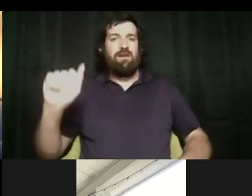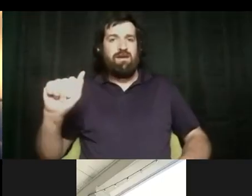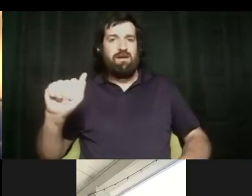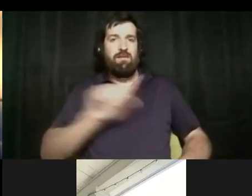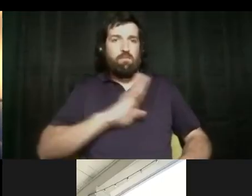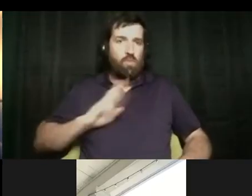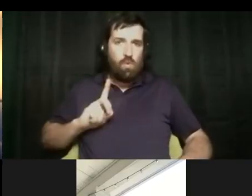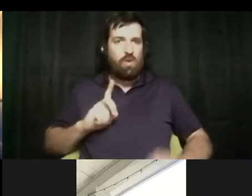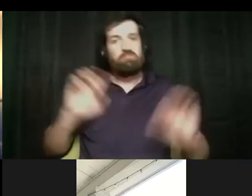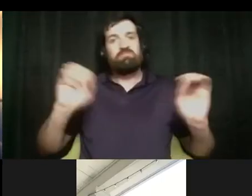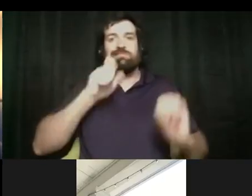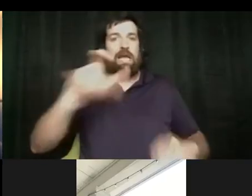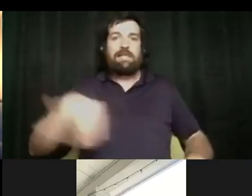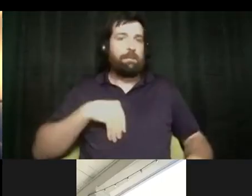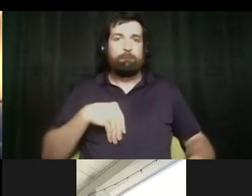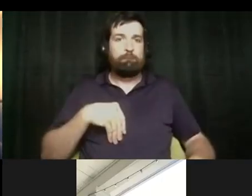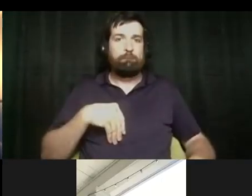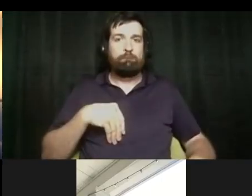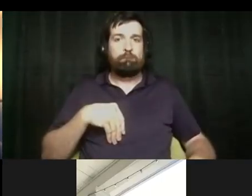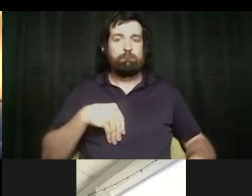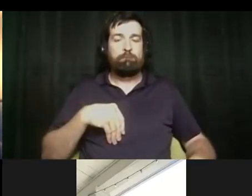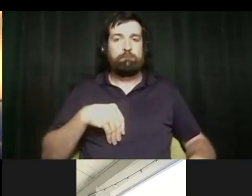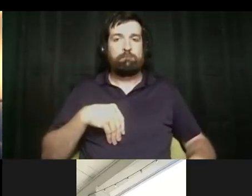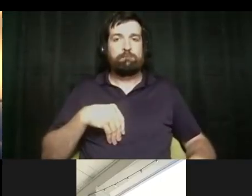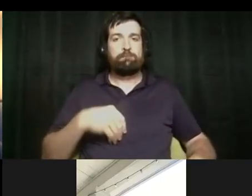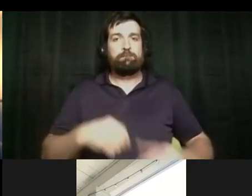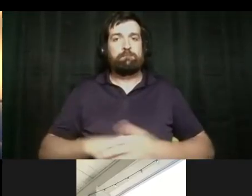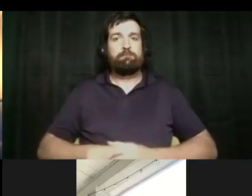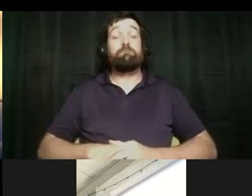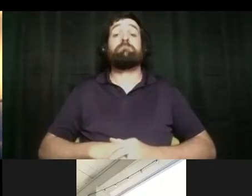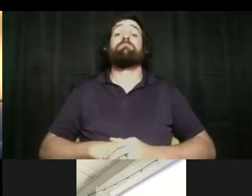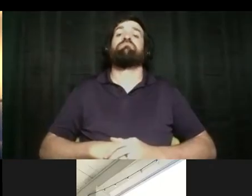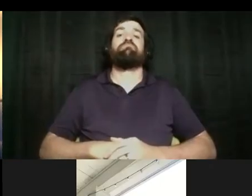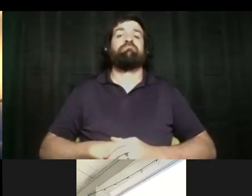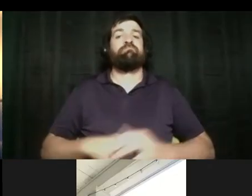or anything. Yeah. But we have all sorts of